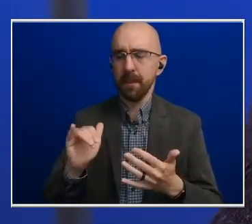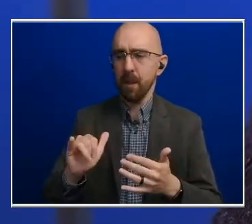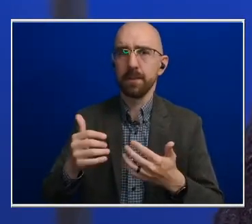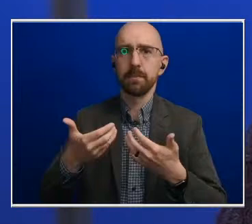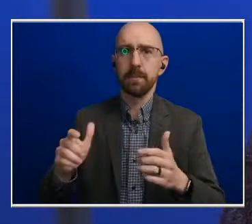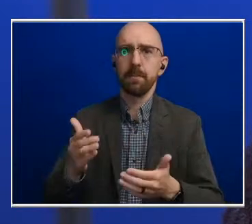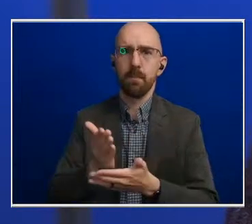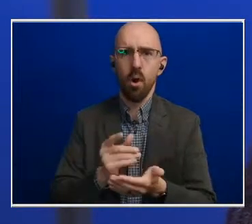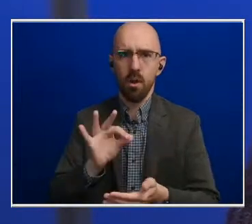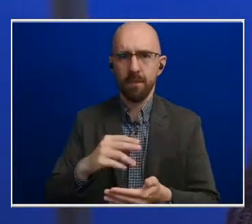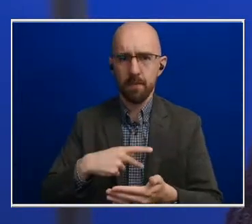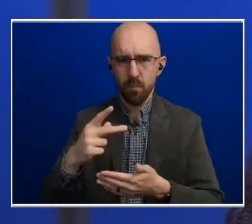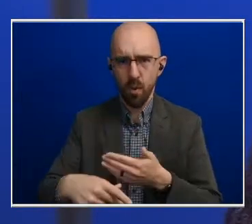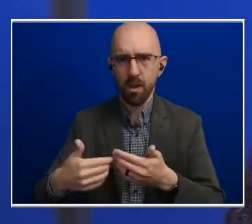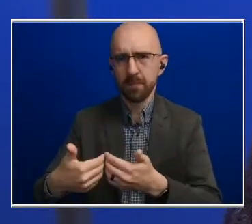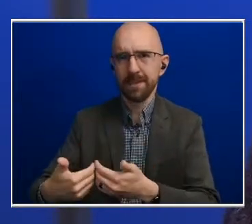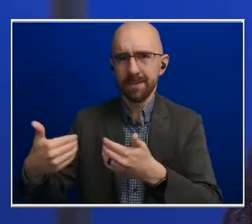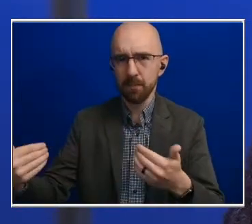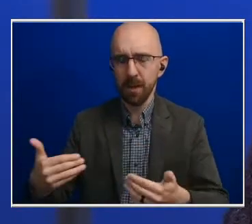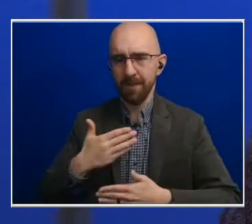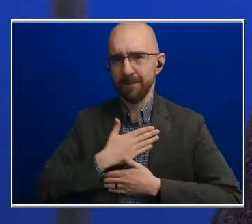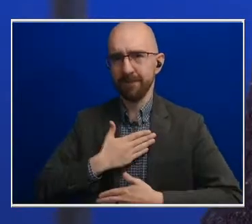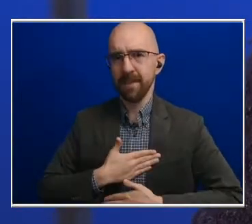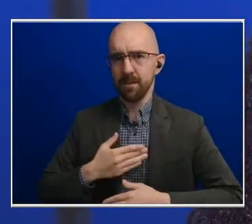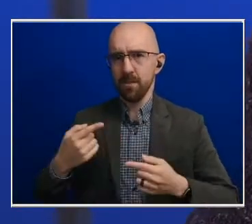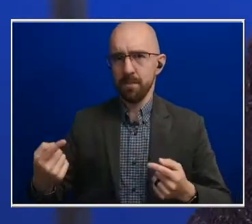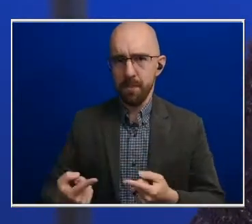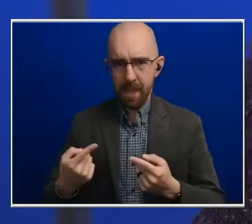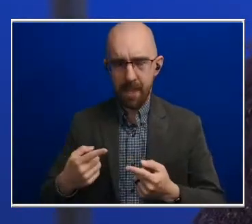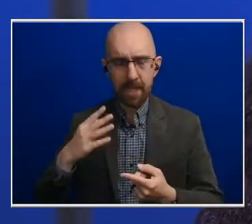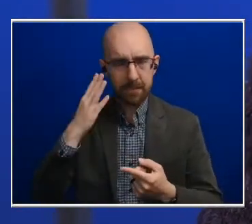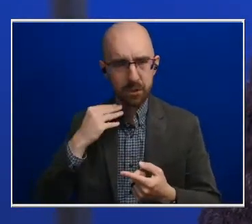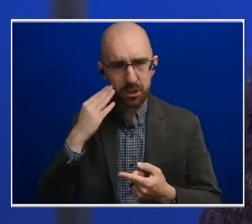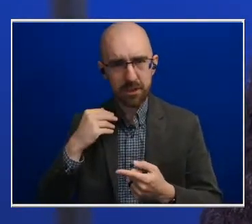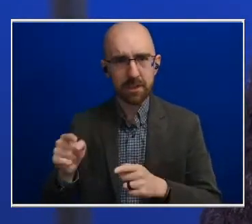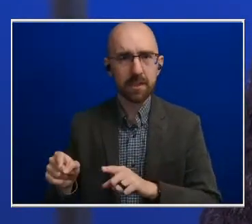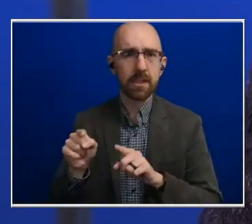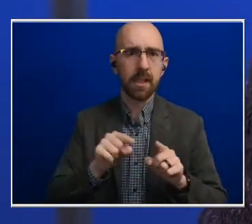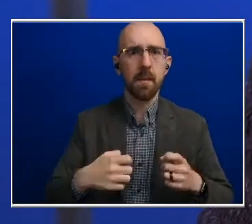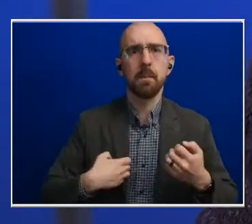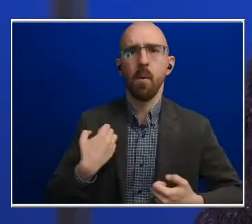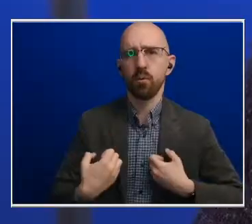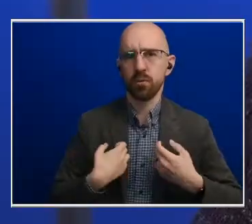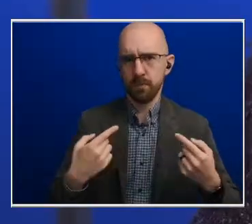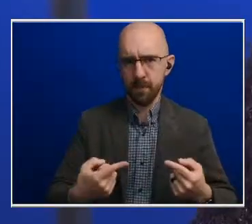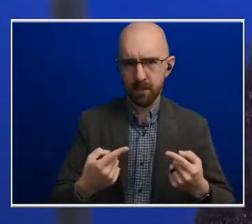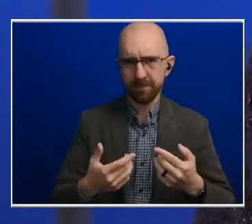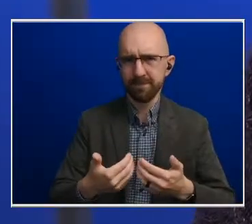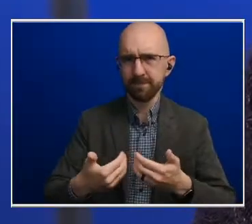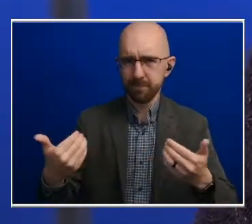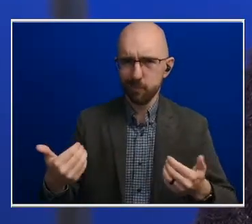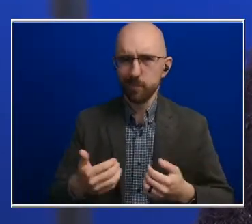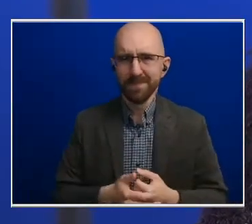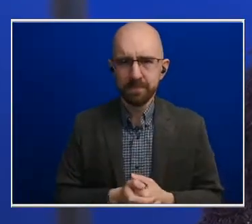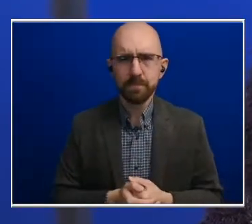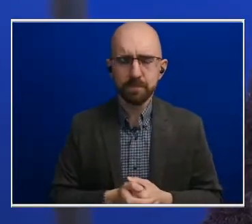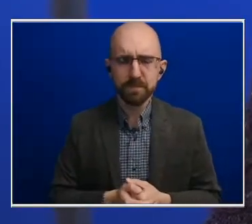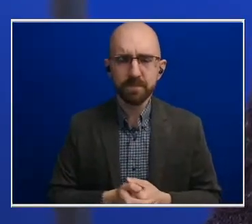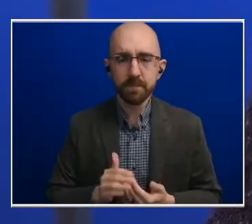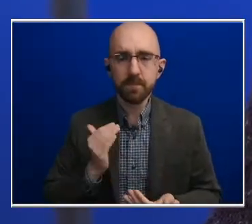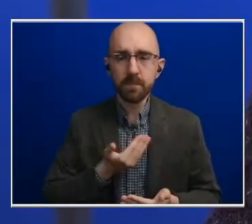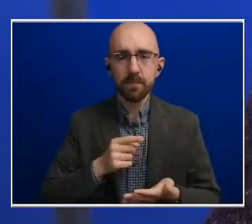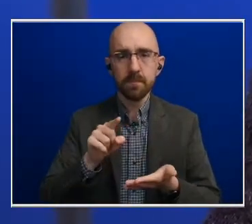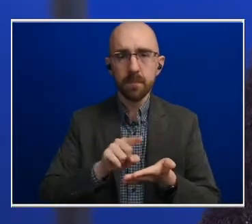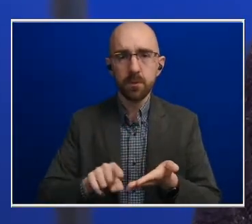separating physical pain experiences from emotional pain. And so our research was looking at